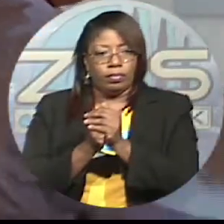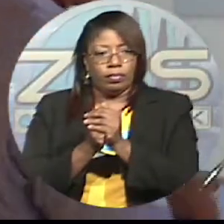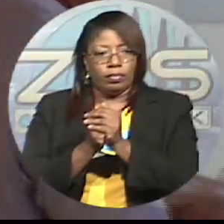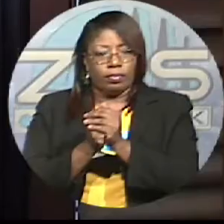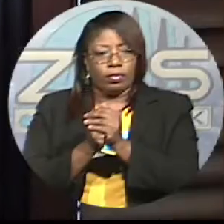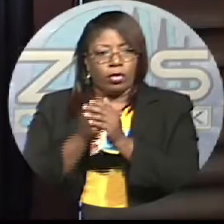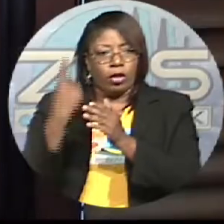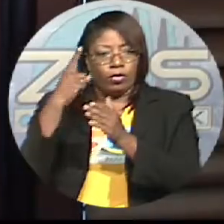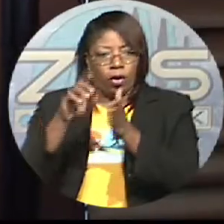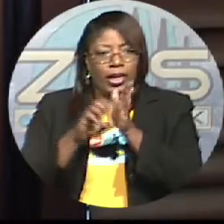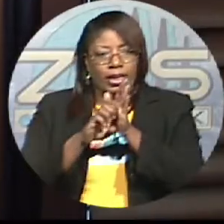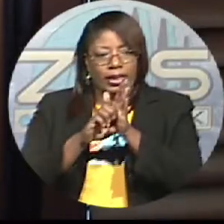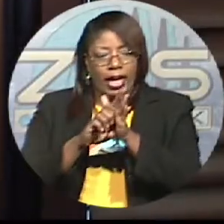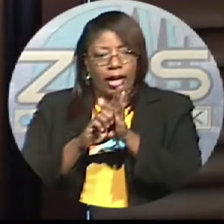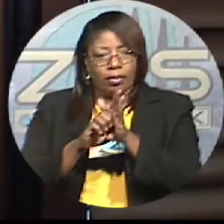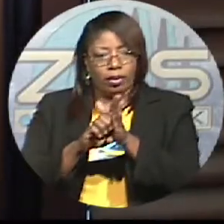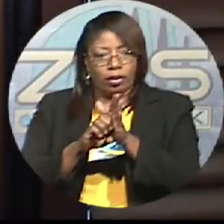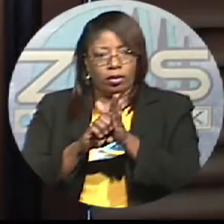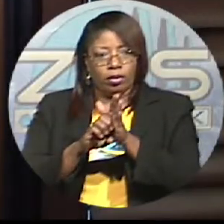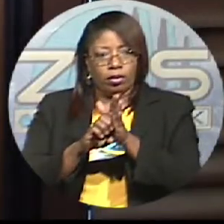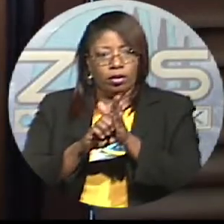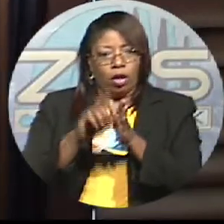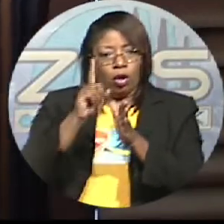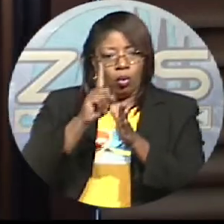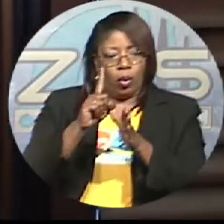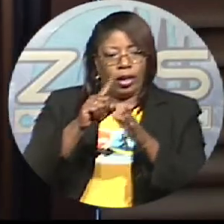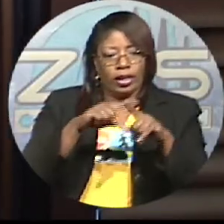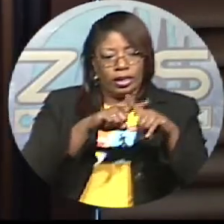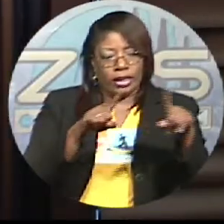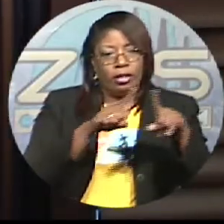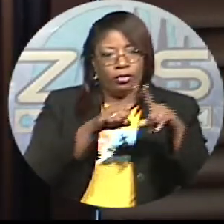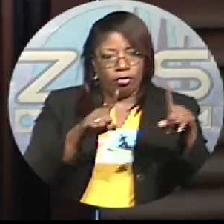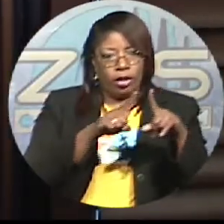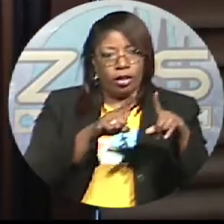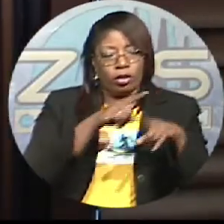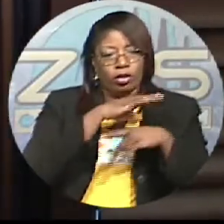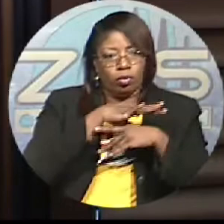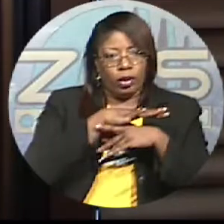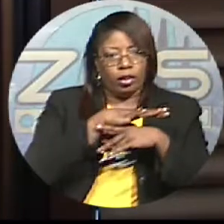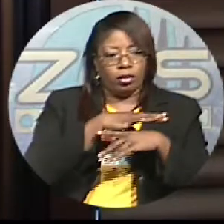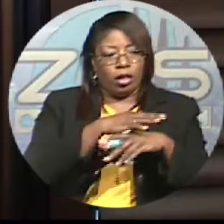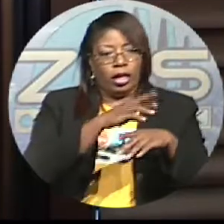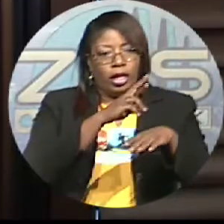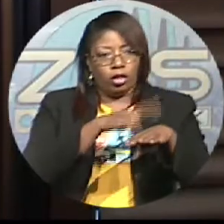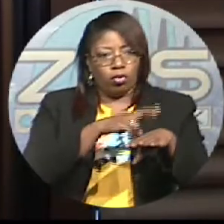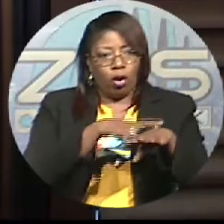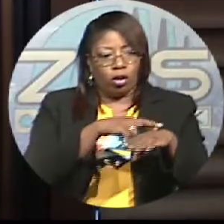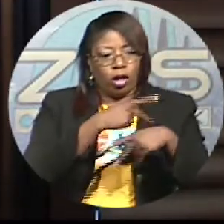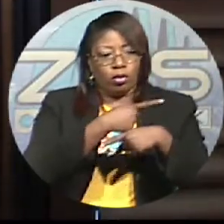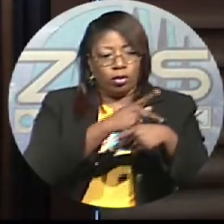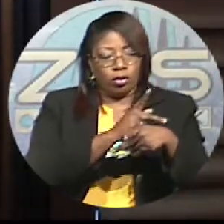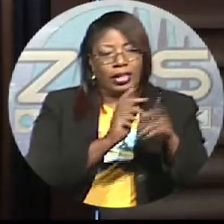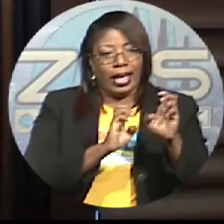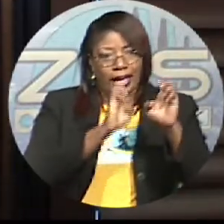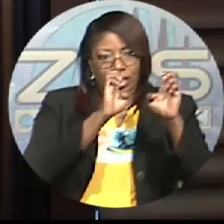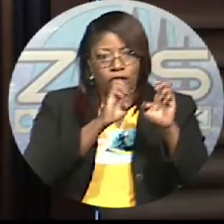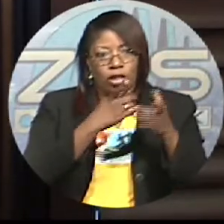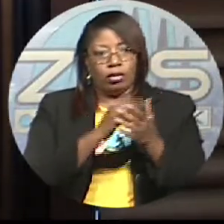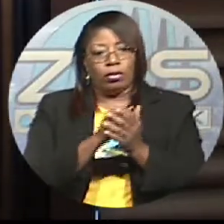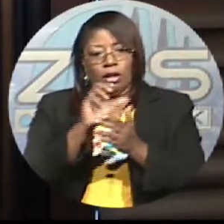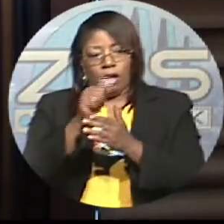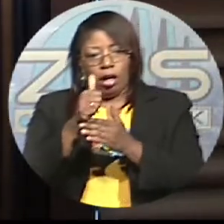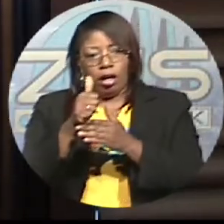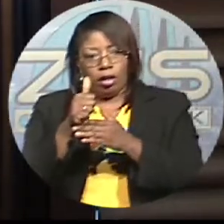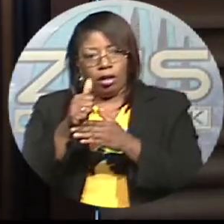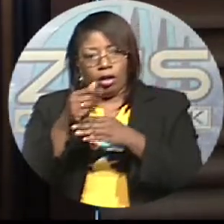So, for example, 1 ton of waste that composes in its entirety out of rock is not going to produce any energy. 1 ton of waste coming